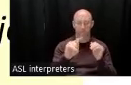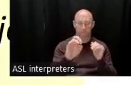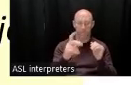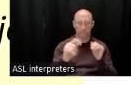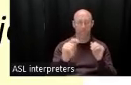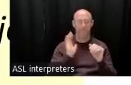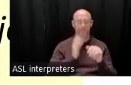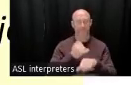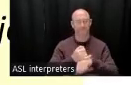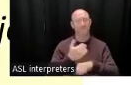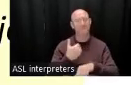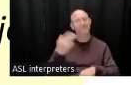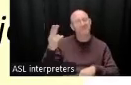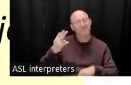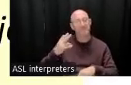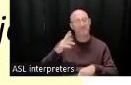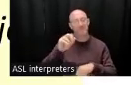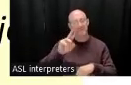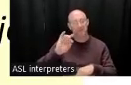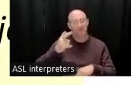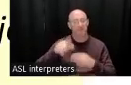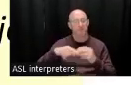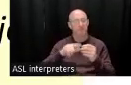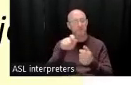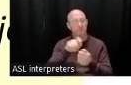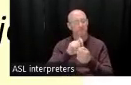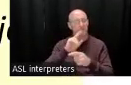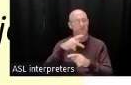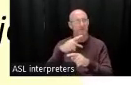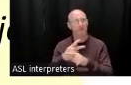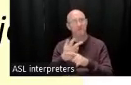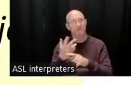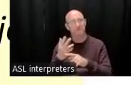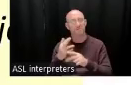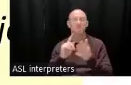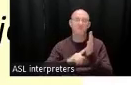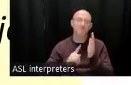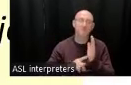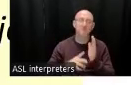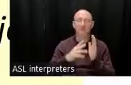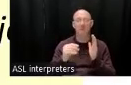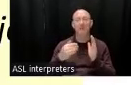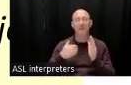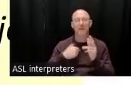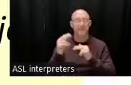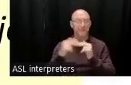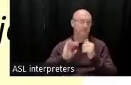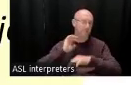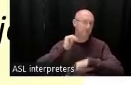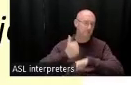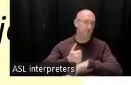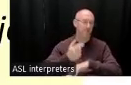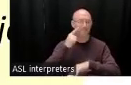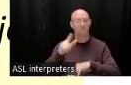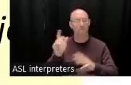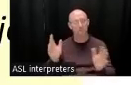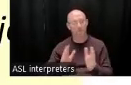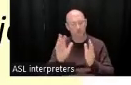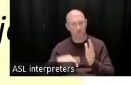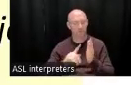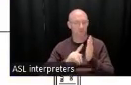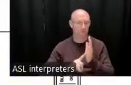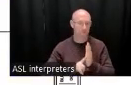has a history of caring about a certain type of research and has facilities in place to encourage that and has